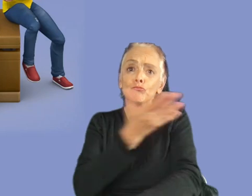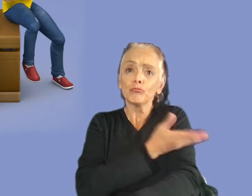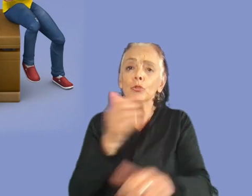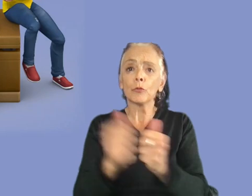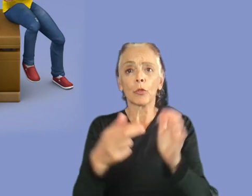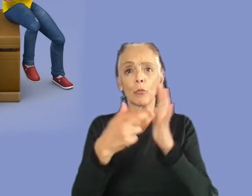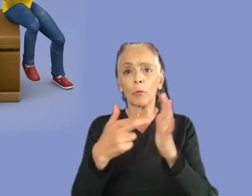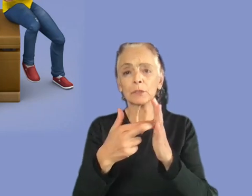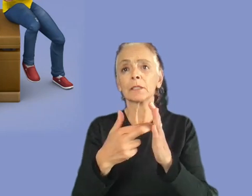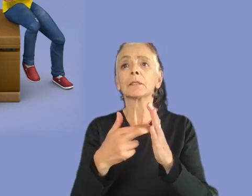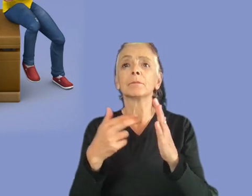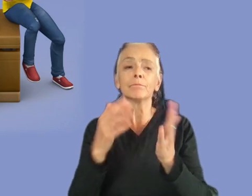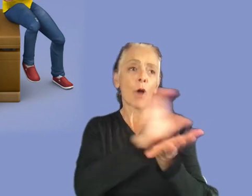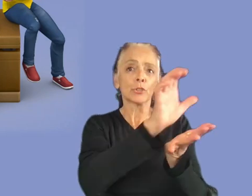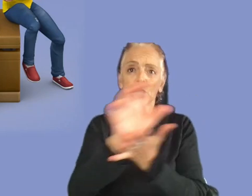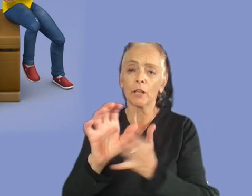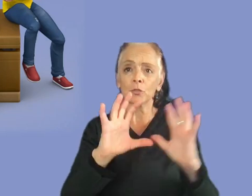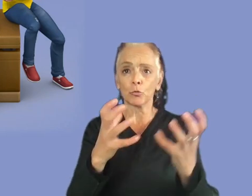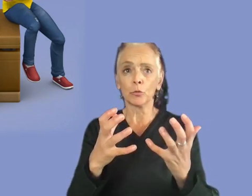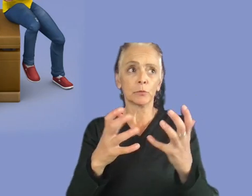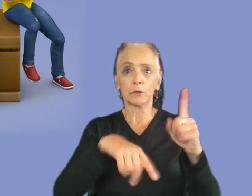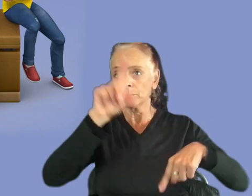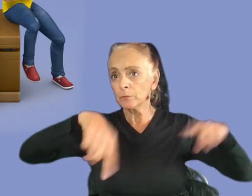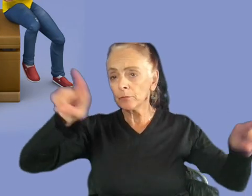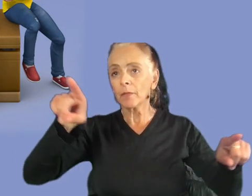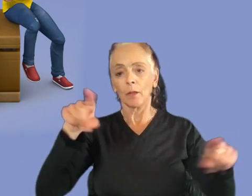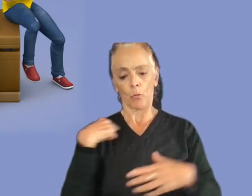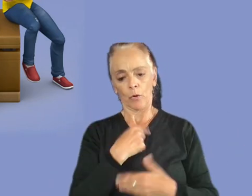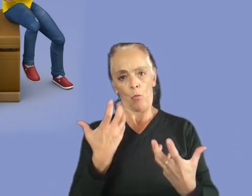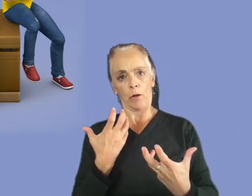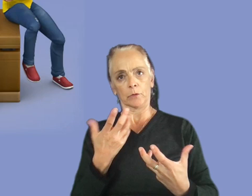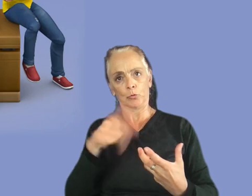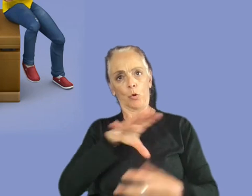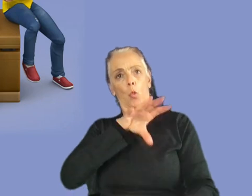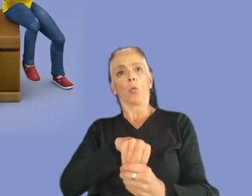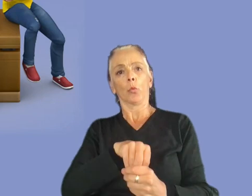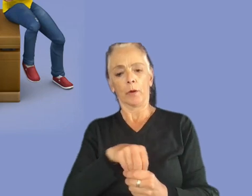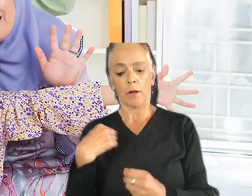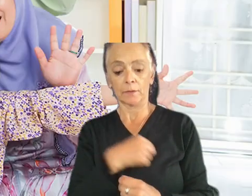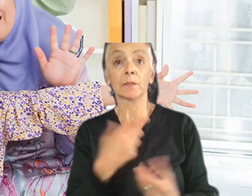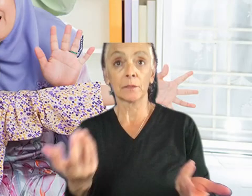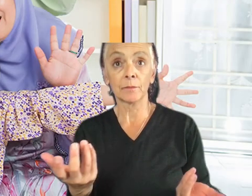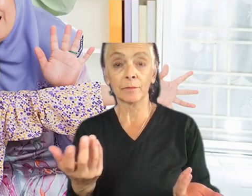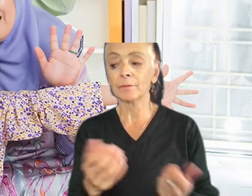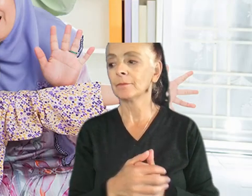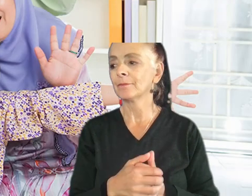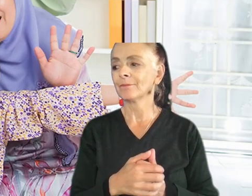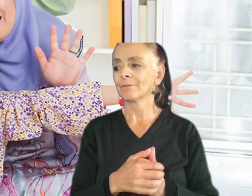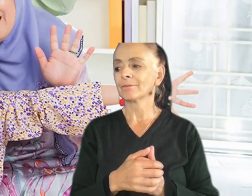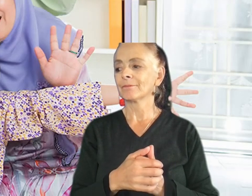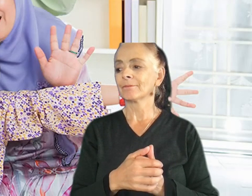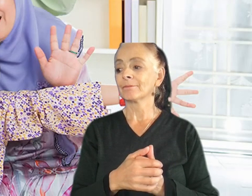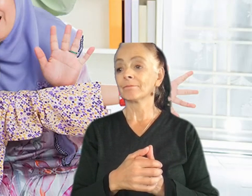representing marginalized groups of all kinds. All we want is to be included in this conversation so that we